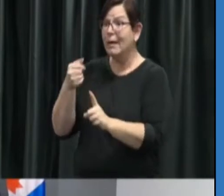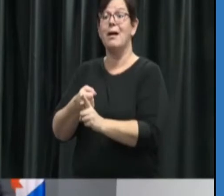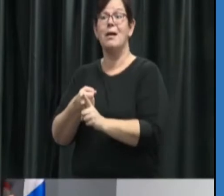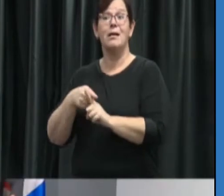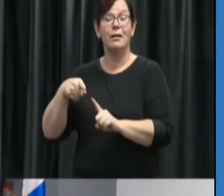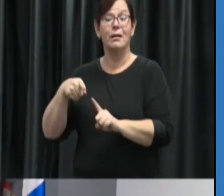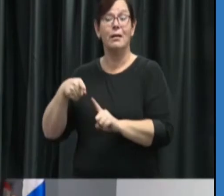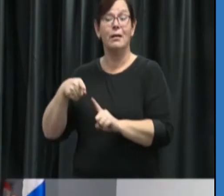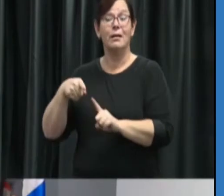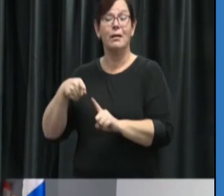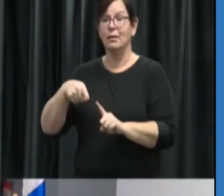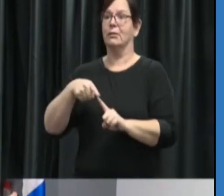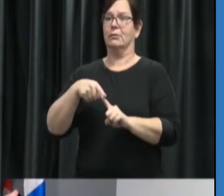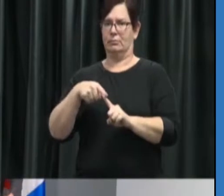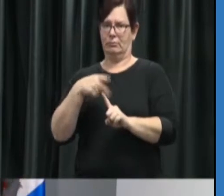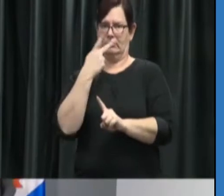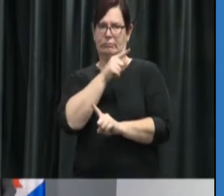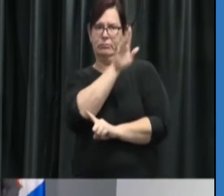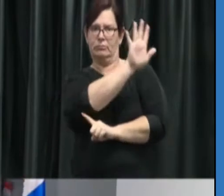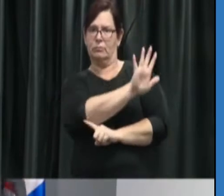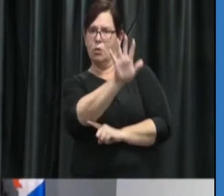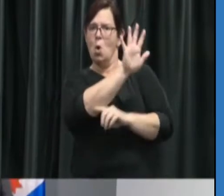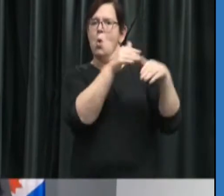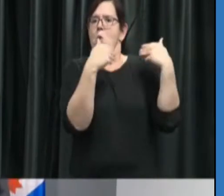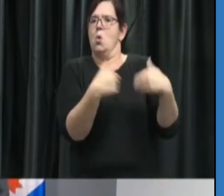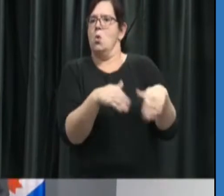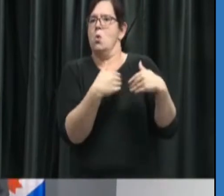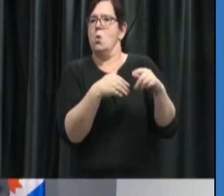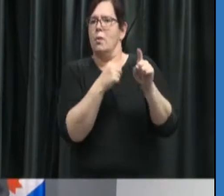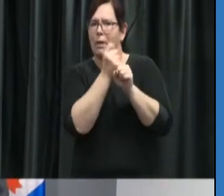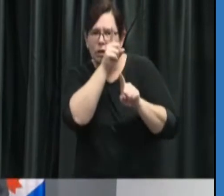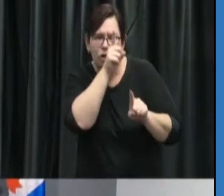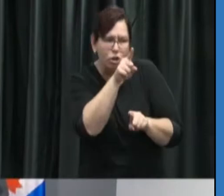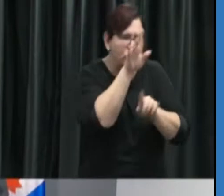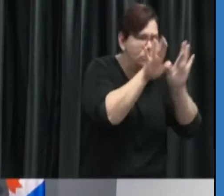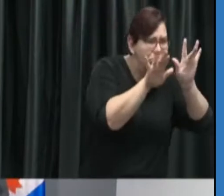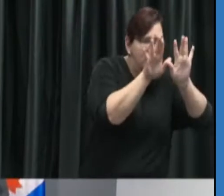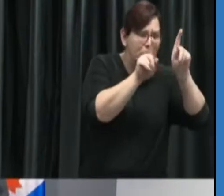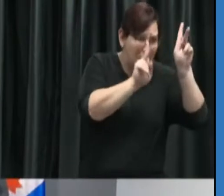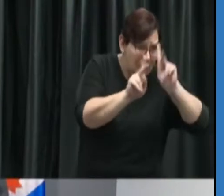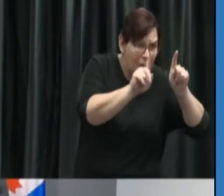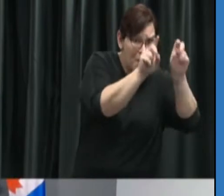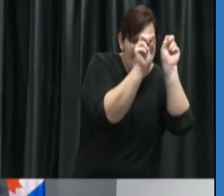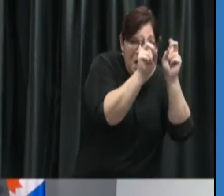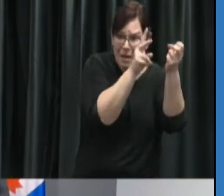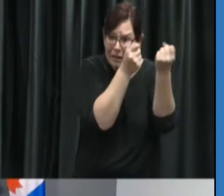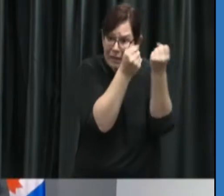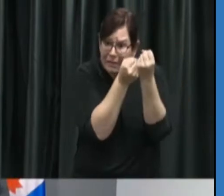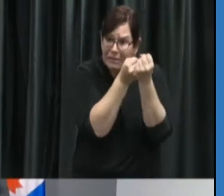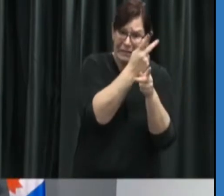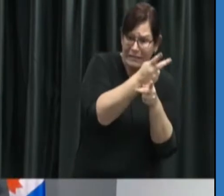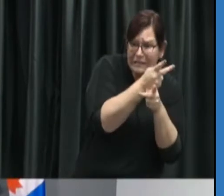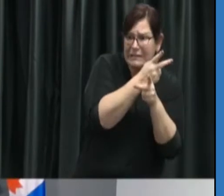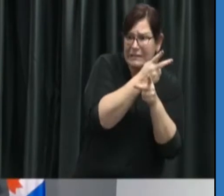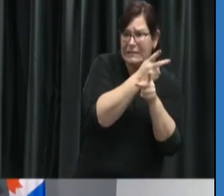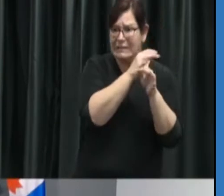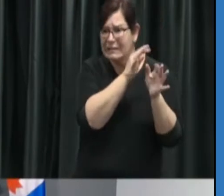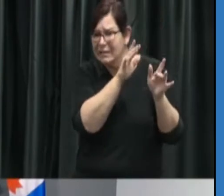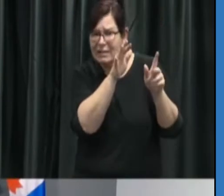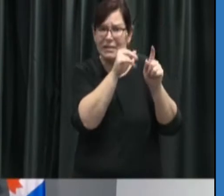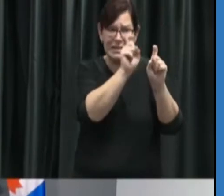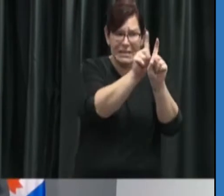northwest part of the city, to ensure that residents are aware of what they can do to help us slow the spread of the virus, and just as importantly,